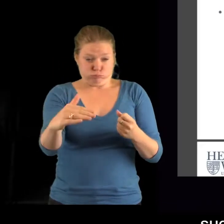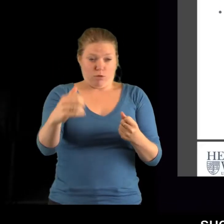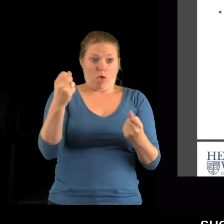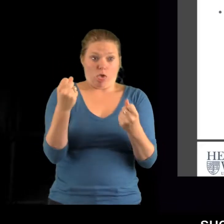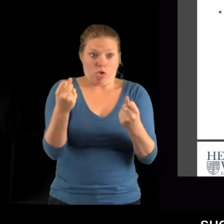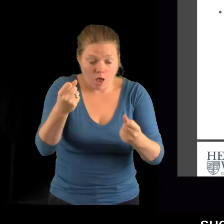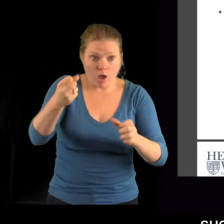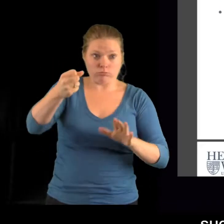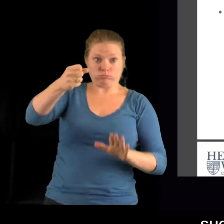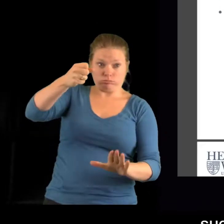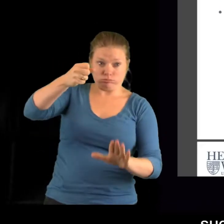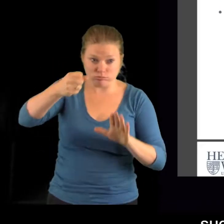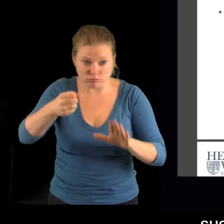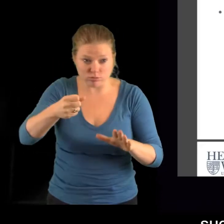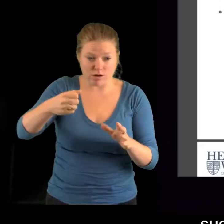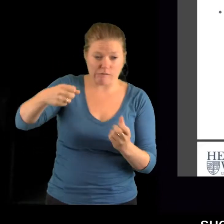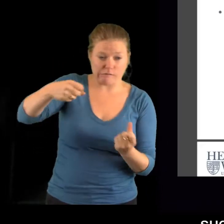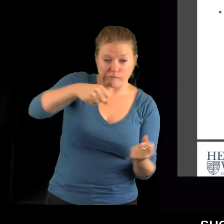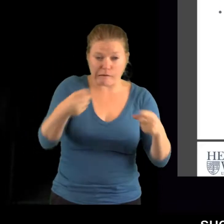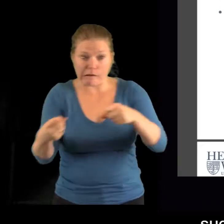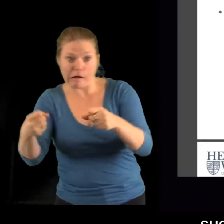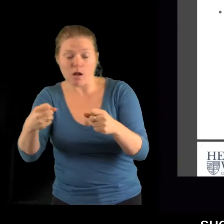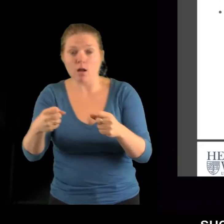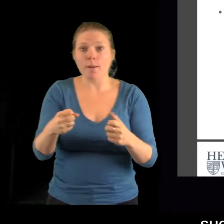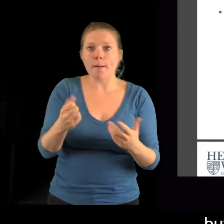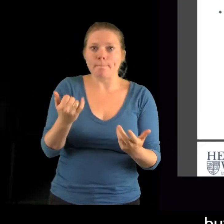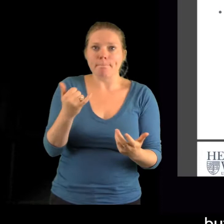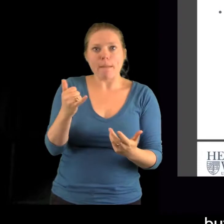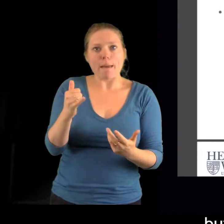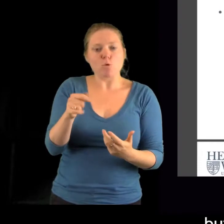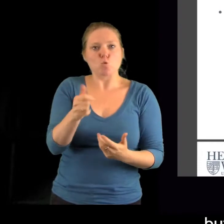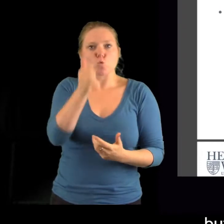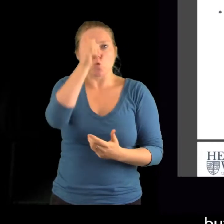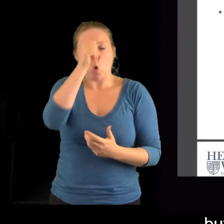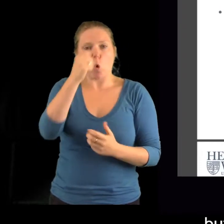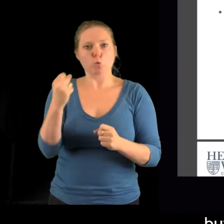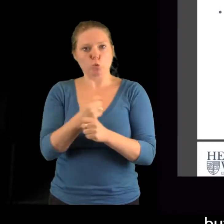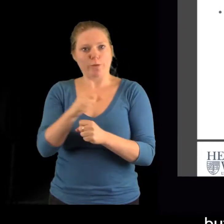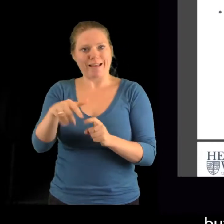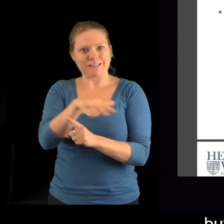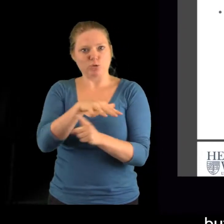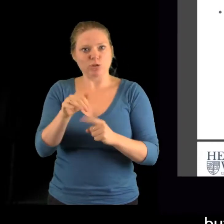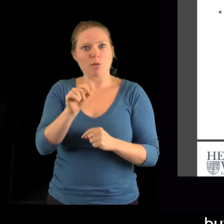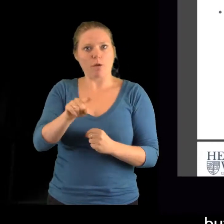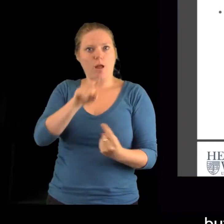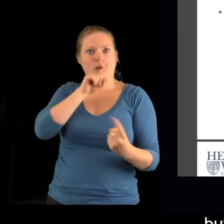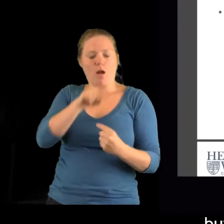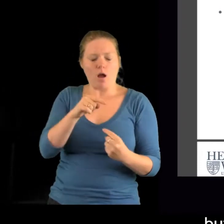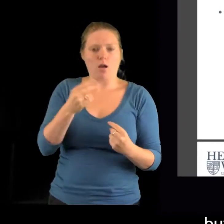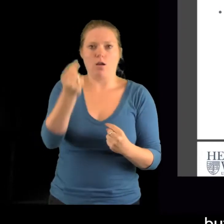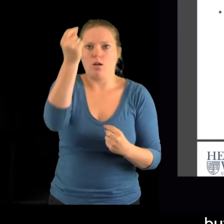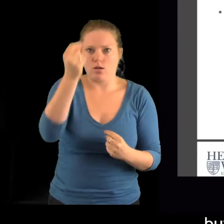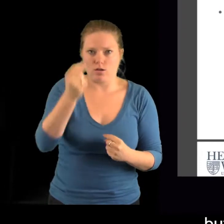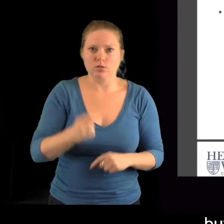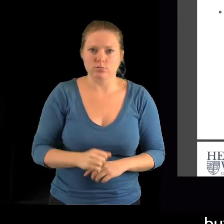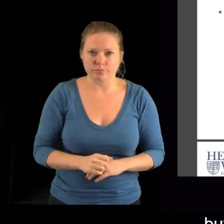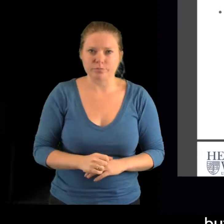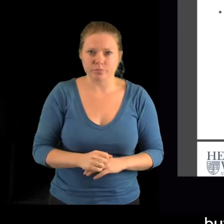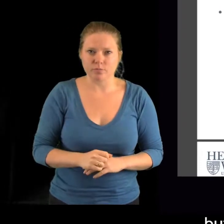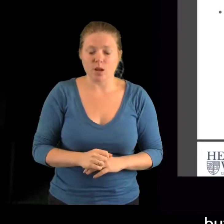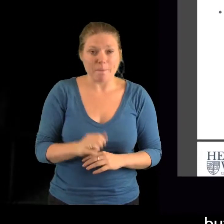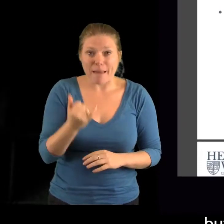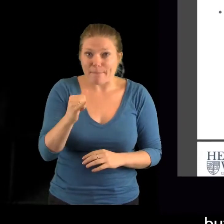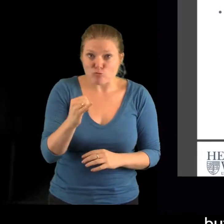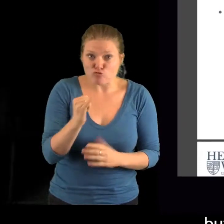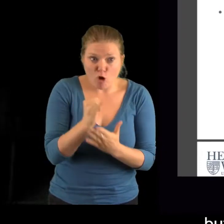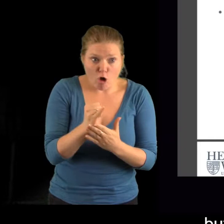quick response where you're checking with, I know I should do this, but I'm going to do this, or whatever it might be, so that you can make a decision